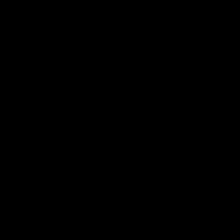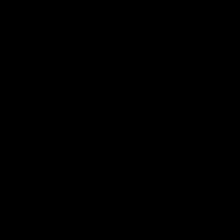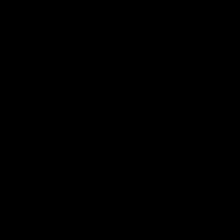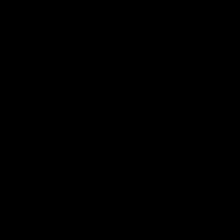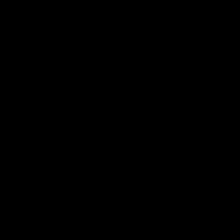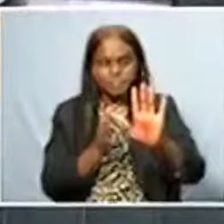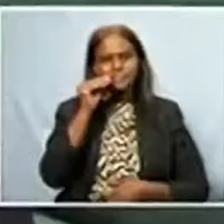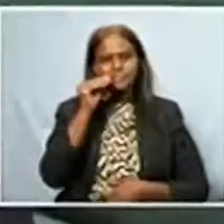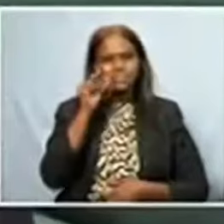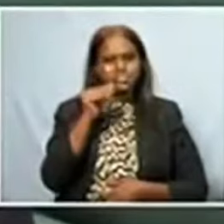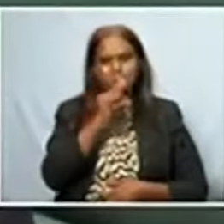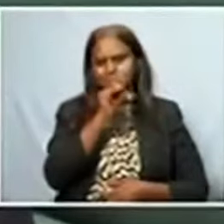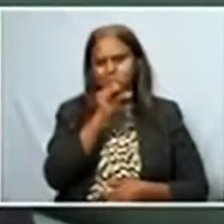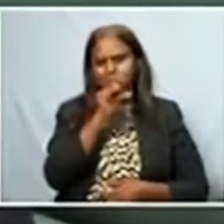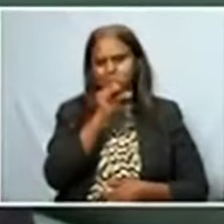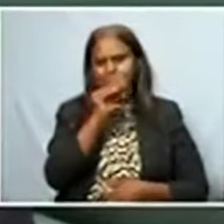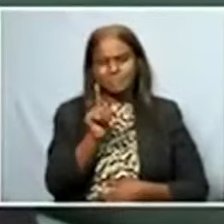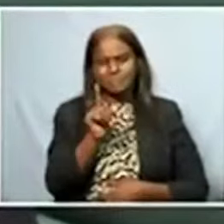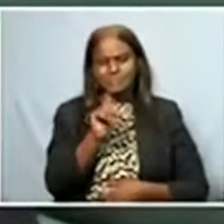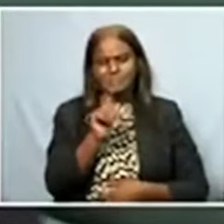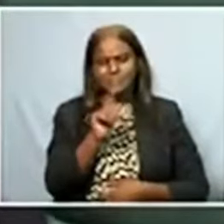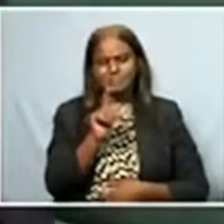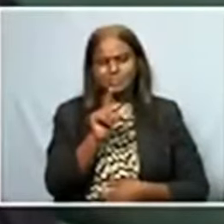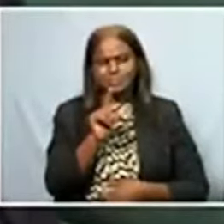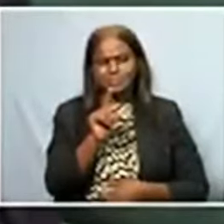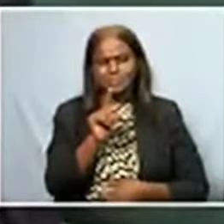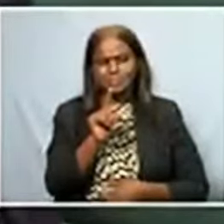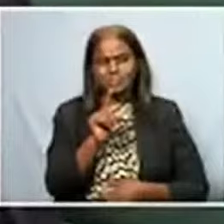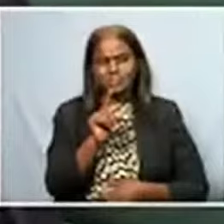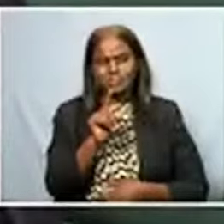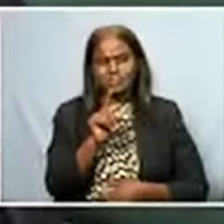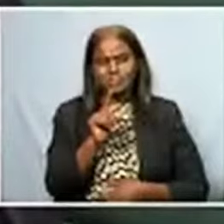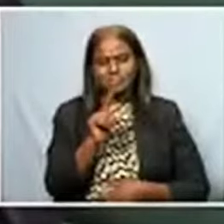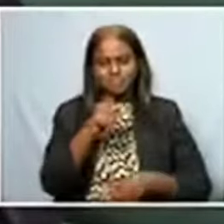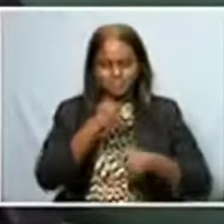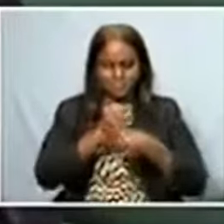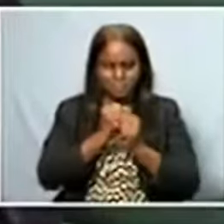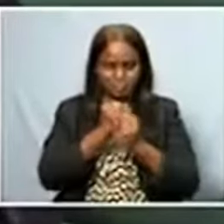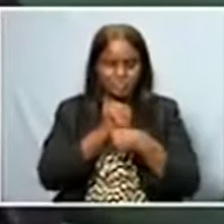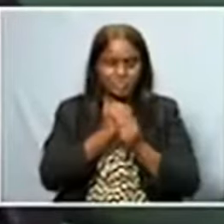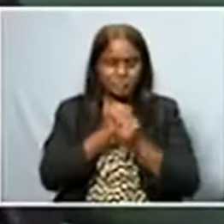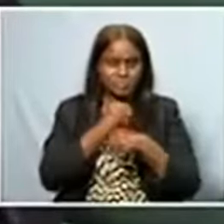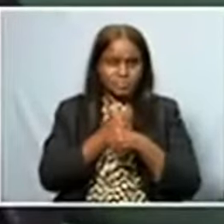As you are mentioning. Come again? Those figures, may you take your seat?